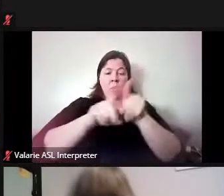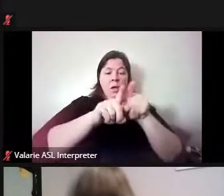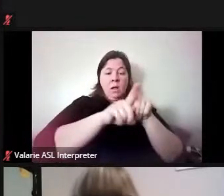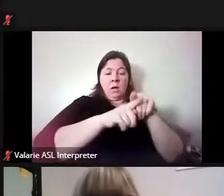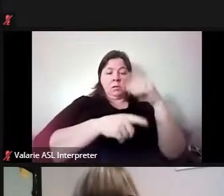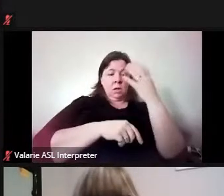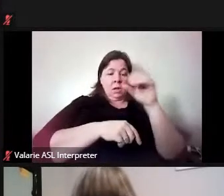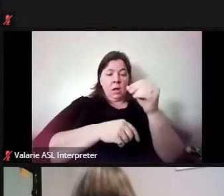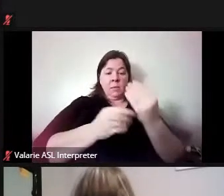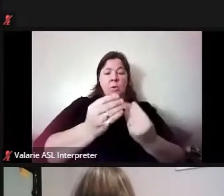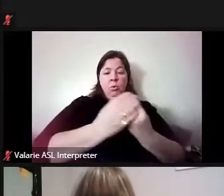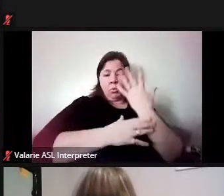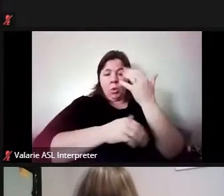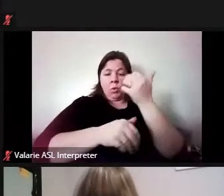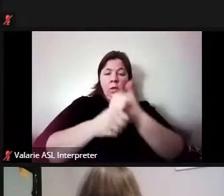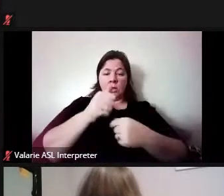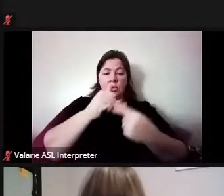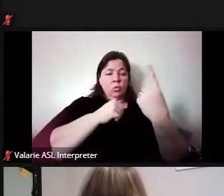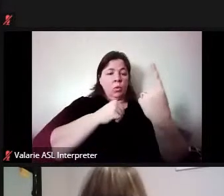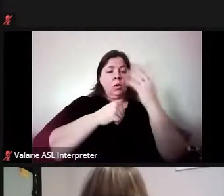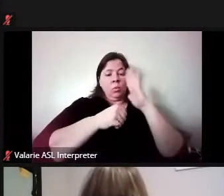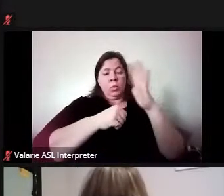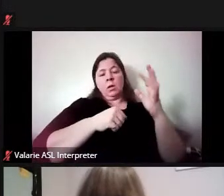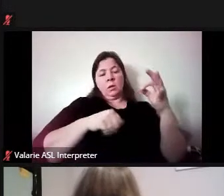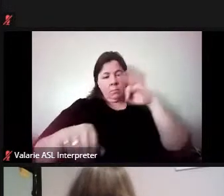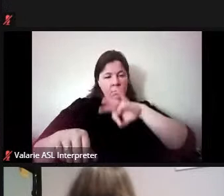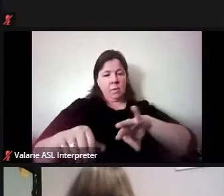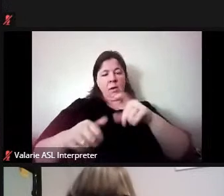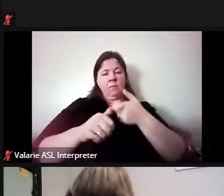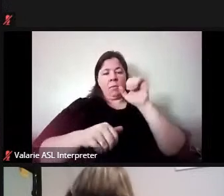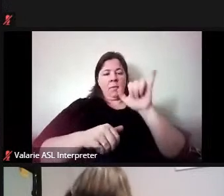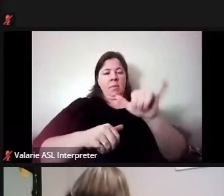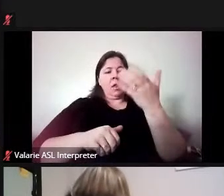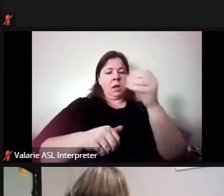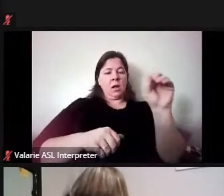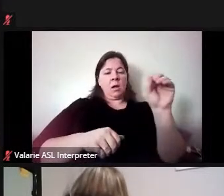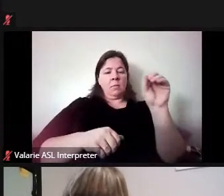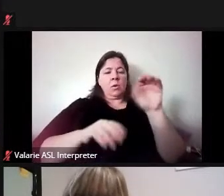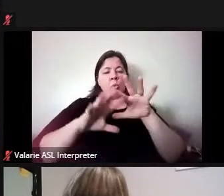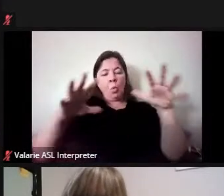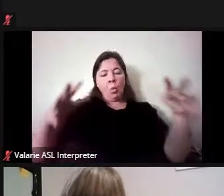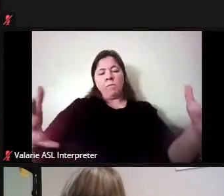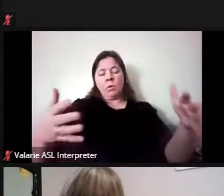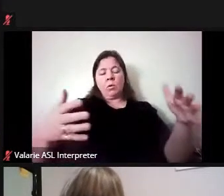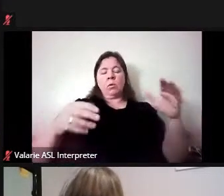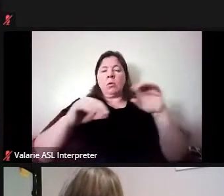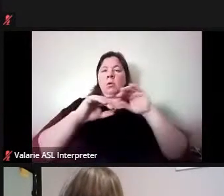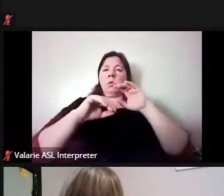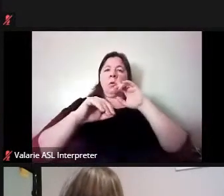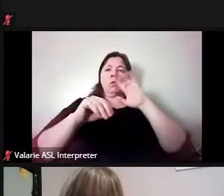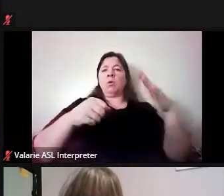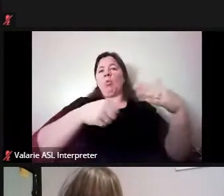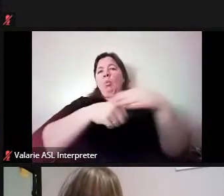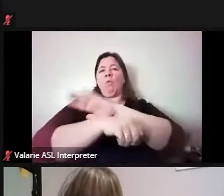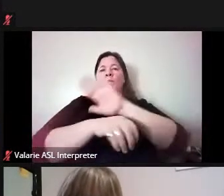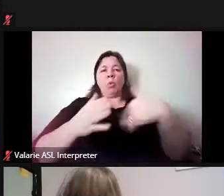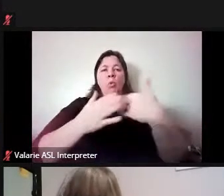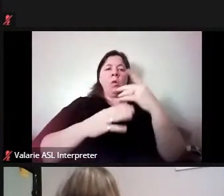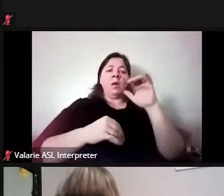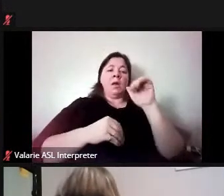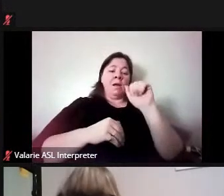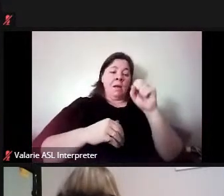grow, each person is going to benefit from the company's growth overall. And that's why Ash came up with